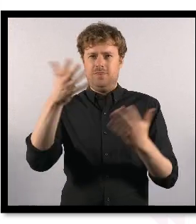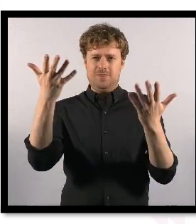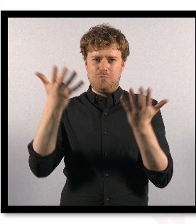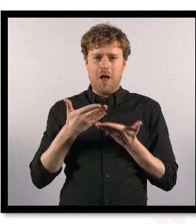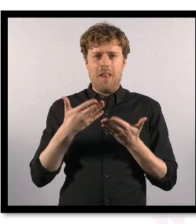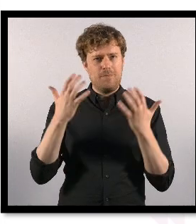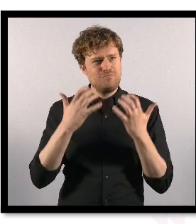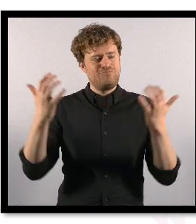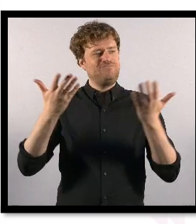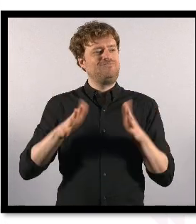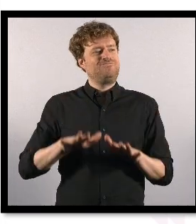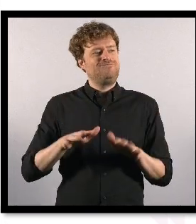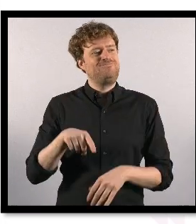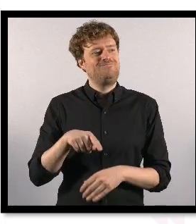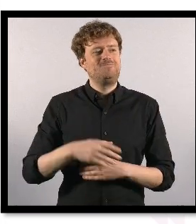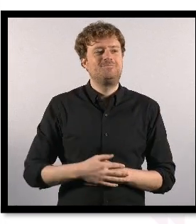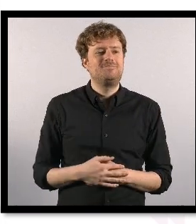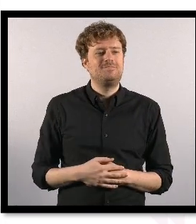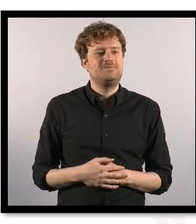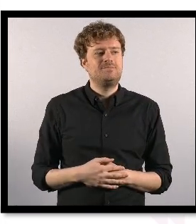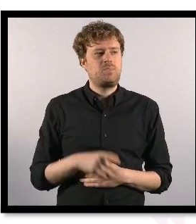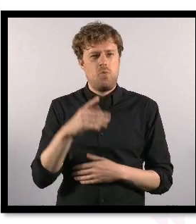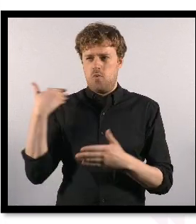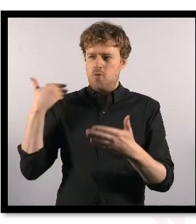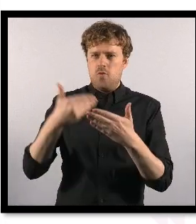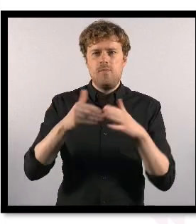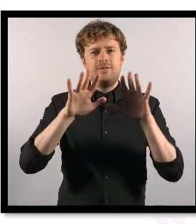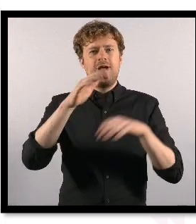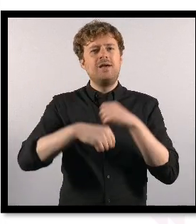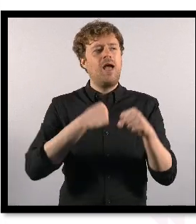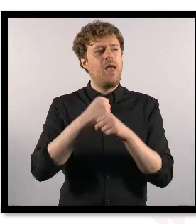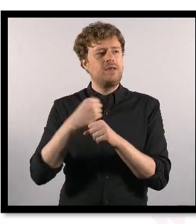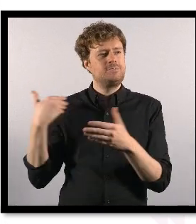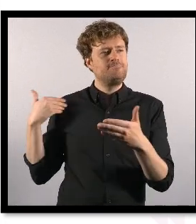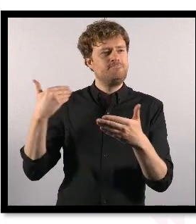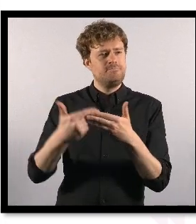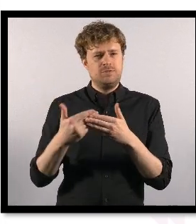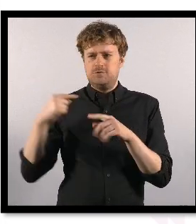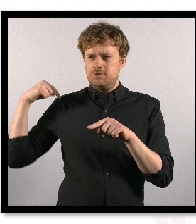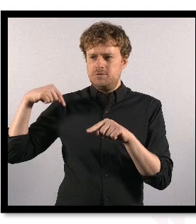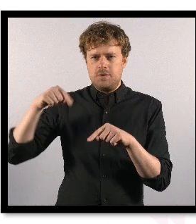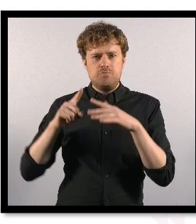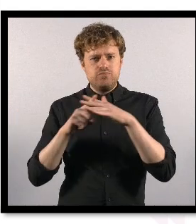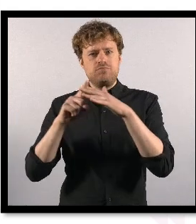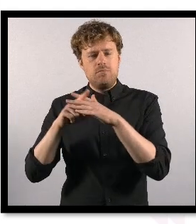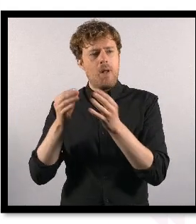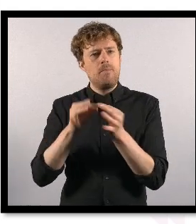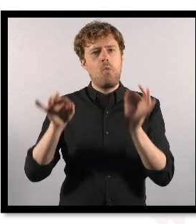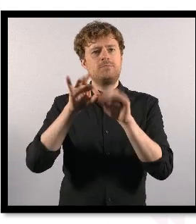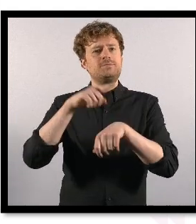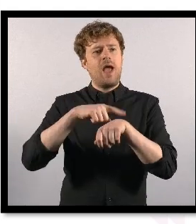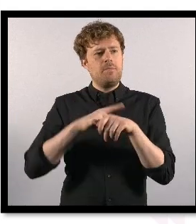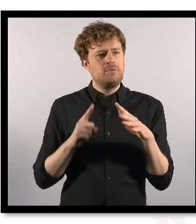kind of want to see that from both of your perspective, what do you consider some of the things that were turning points for the CNCF over this last